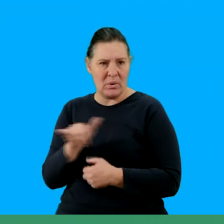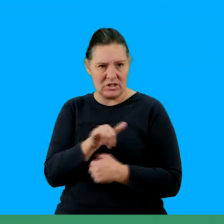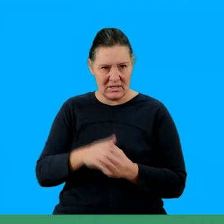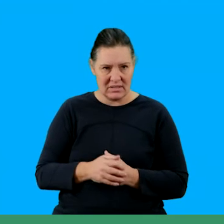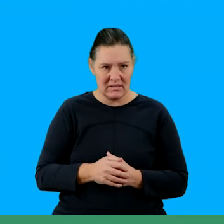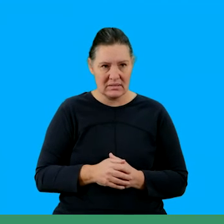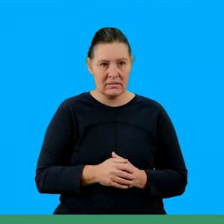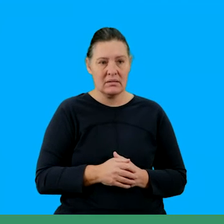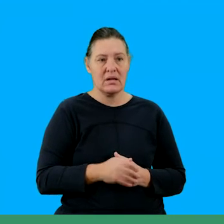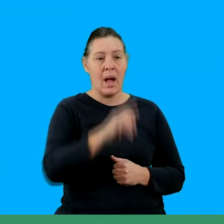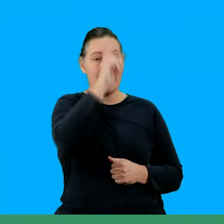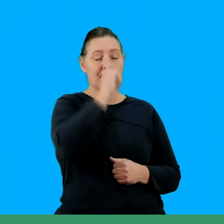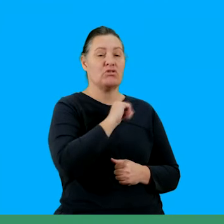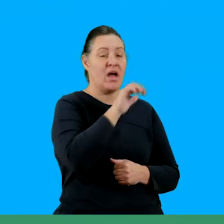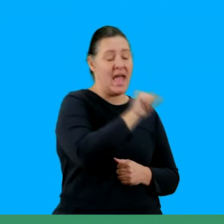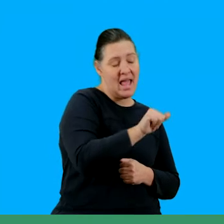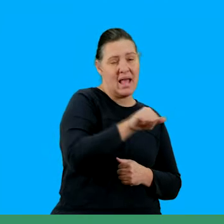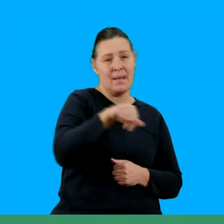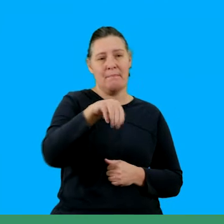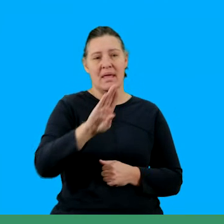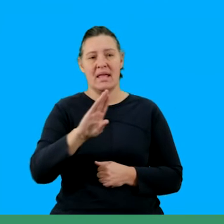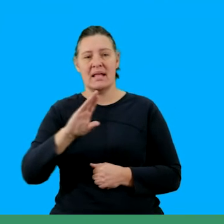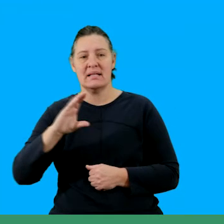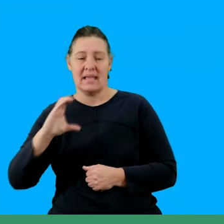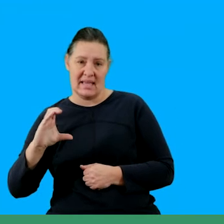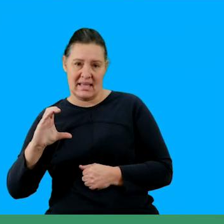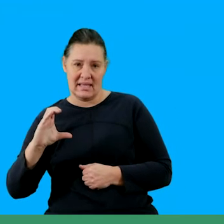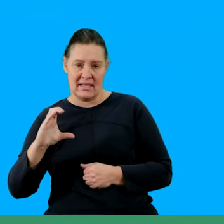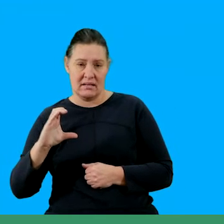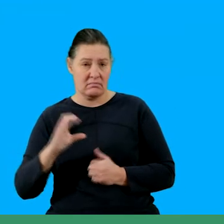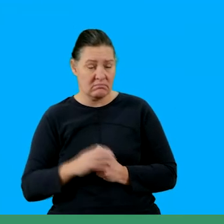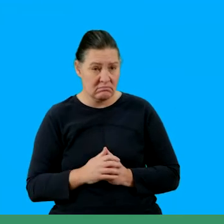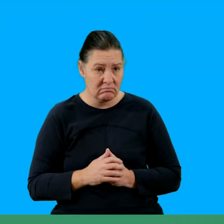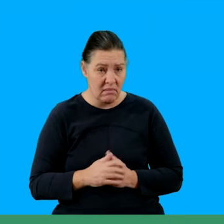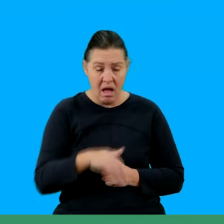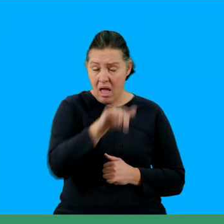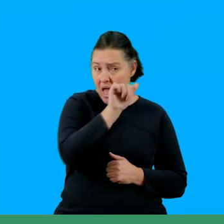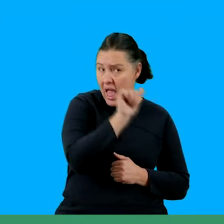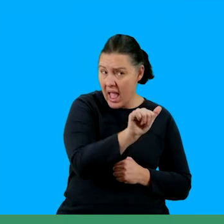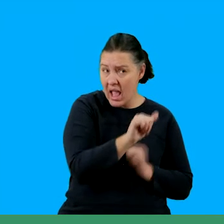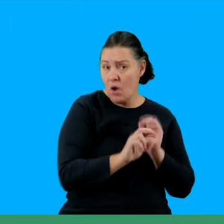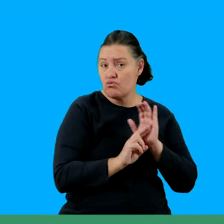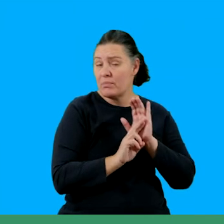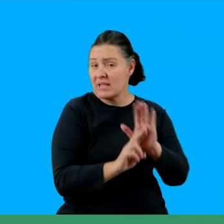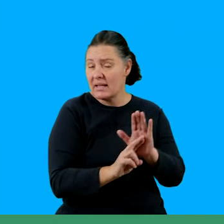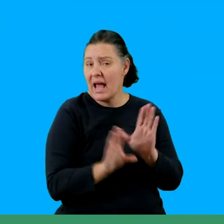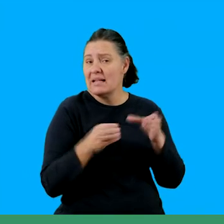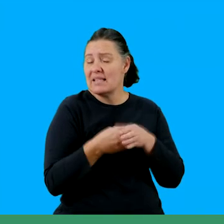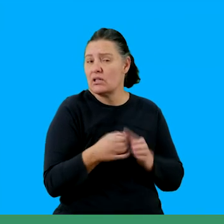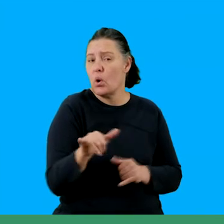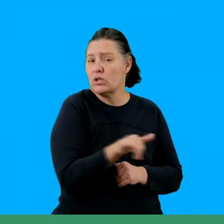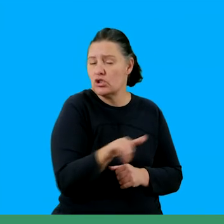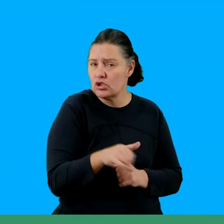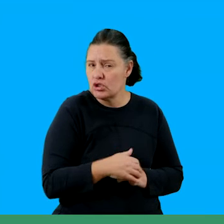have picture A, B, and C. Now, tell me, is picture A representing which